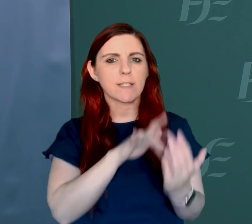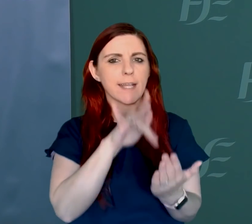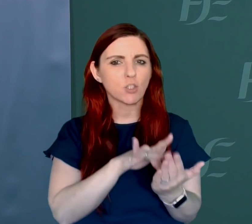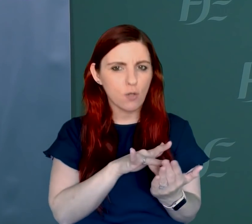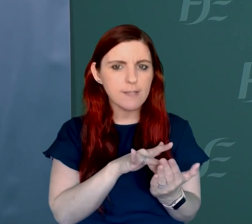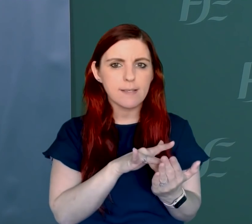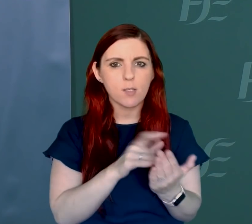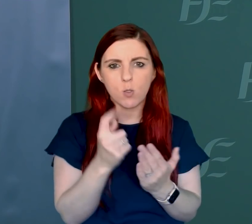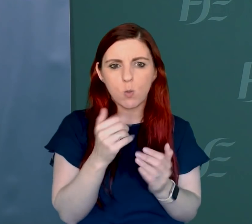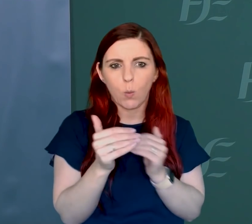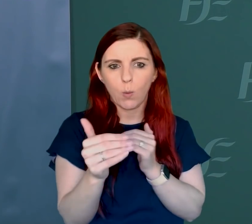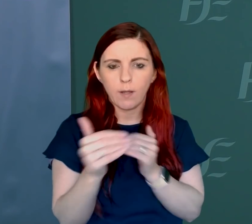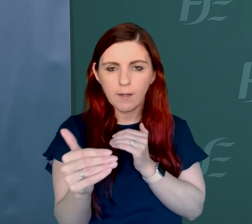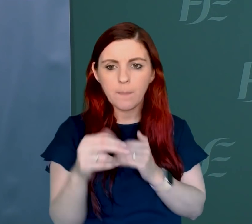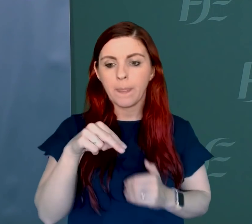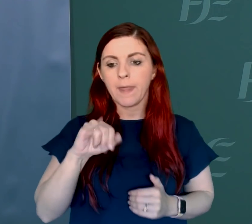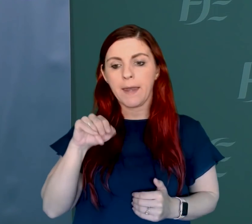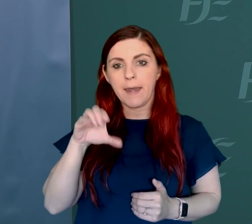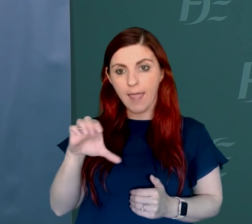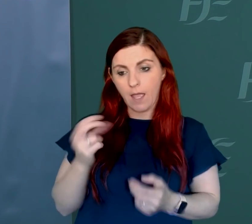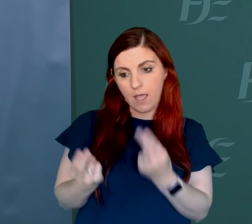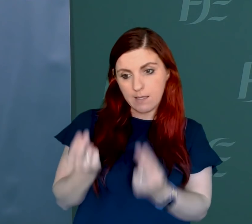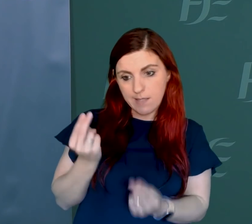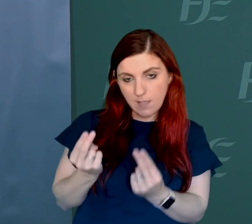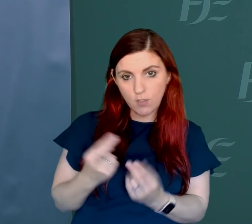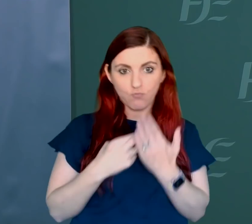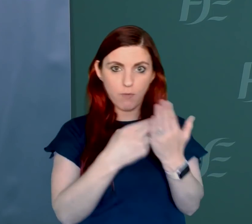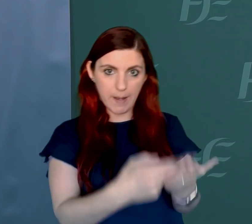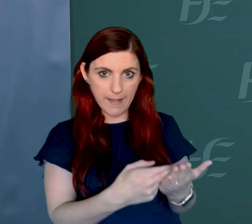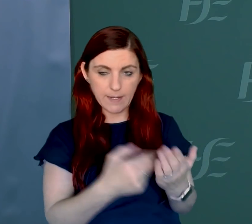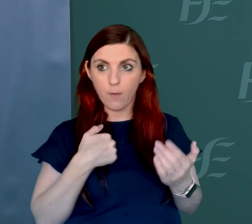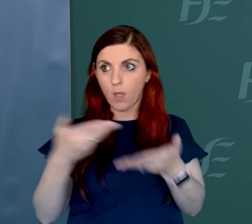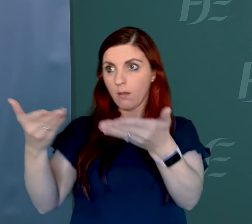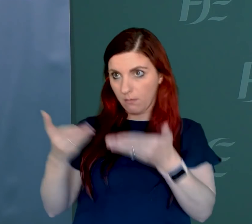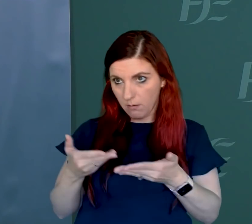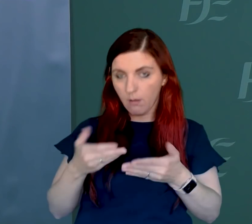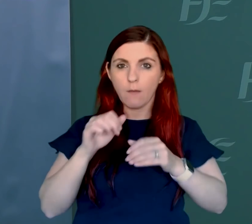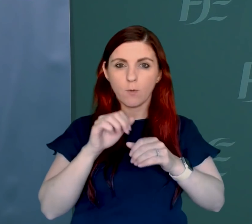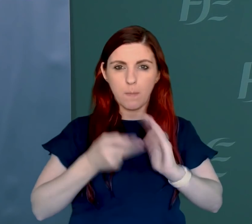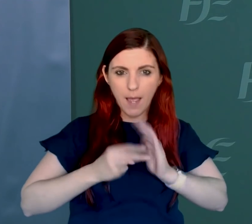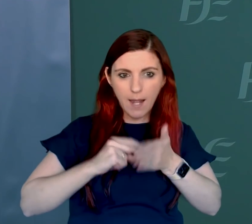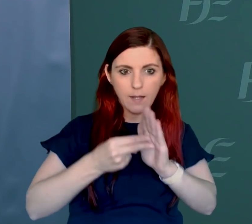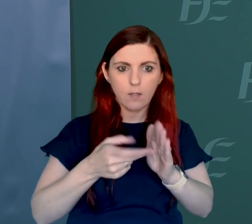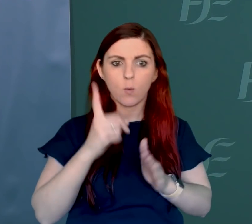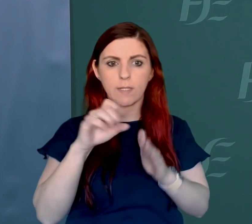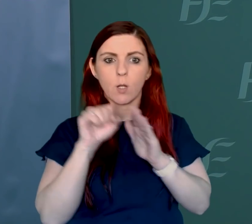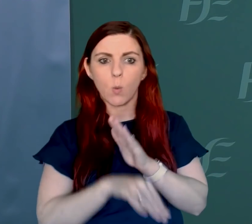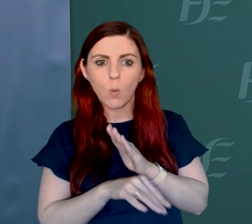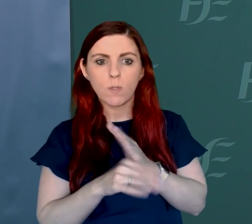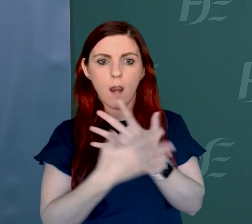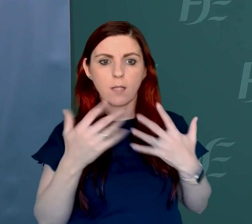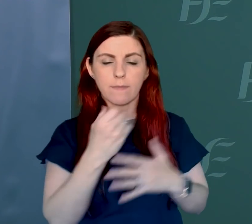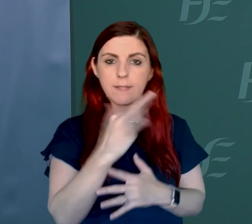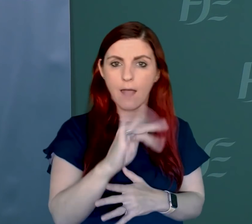familiar, as NIAC were making their assessments and recommendations, we had to wait a number of weeks. We did lose a lot of staff, and we